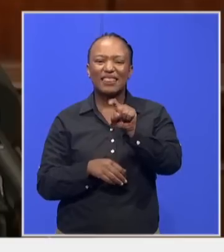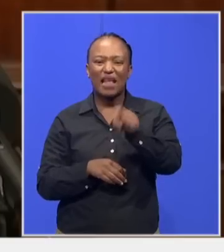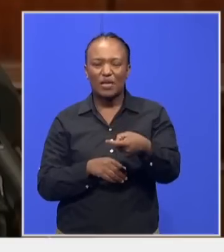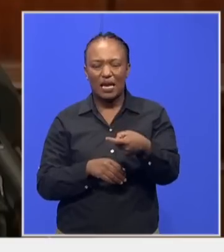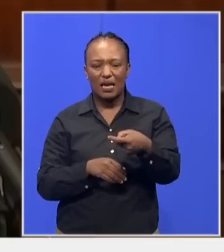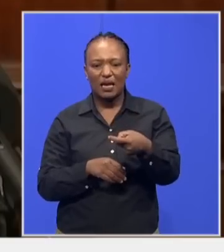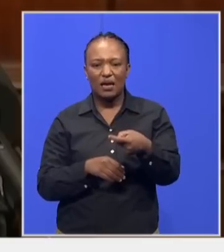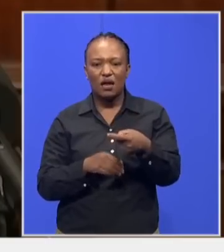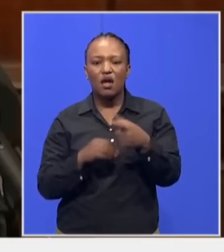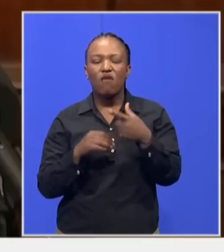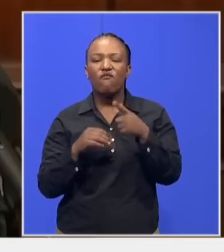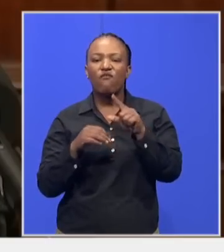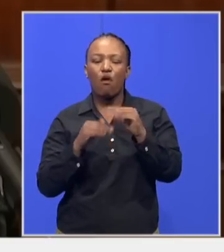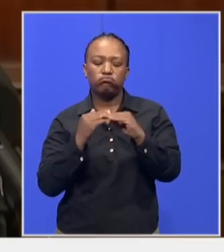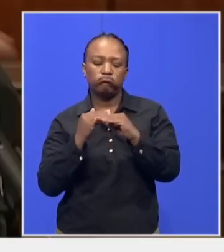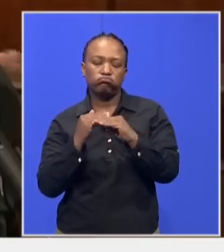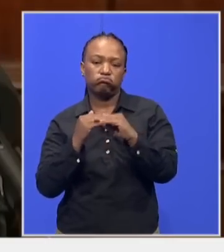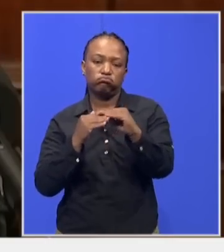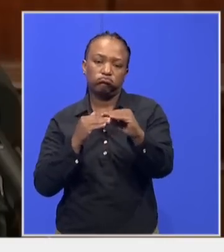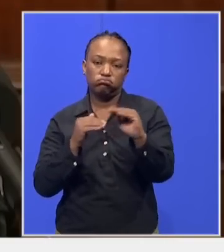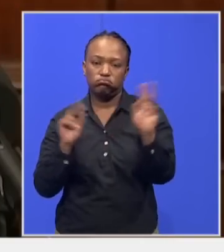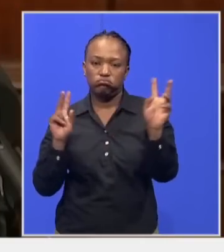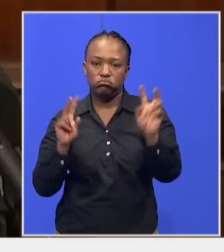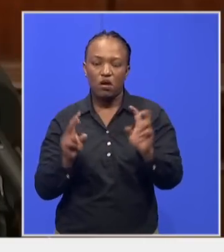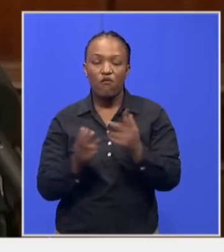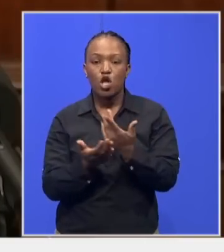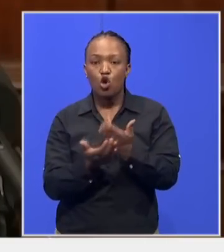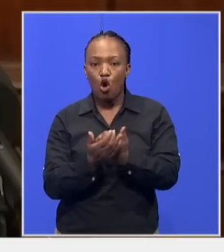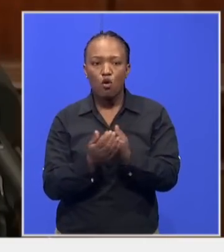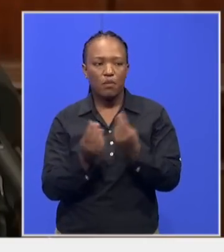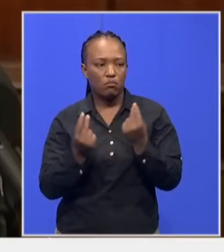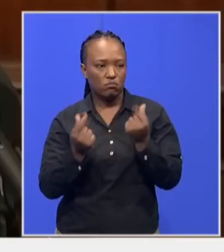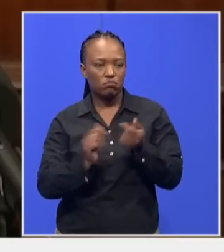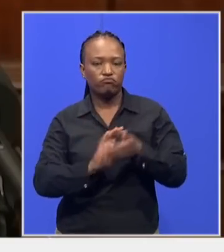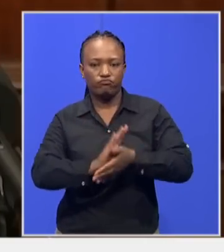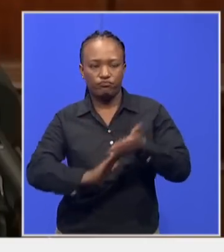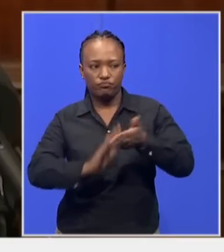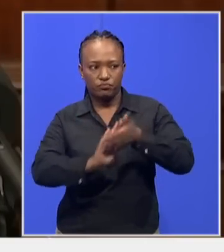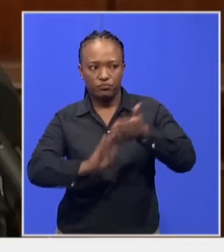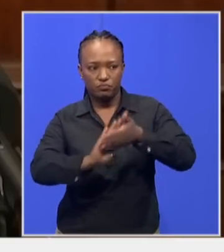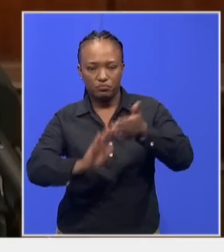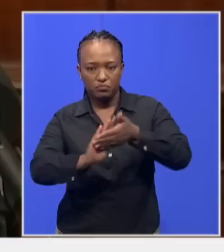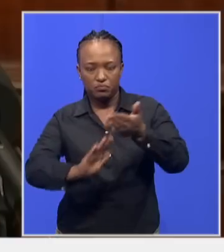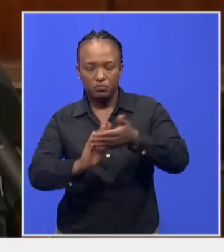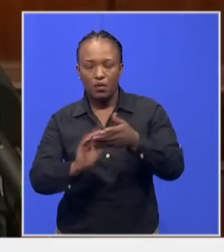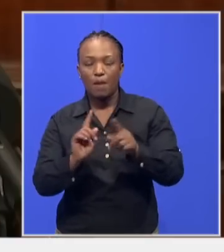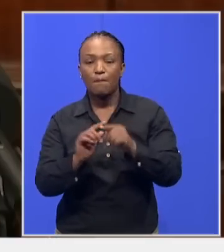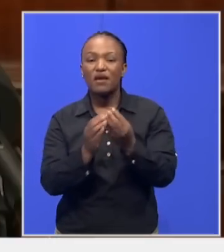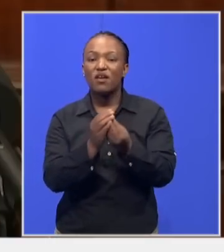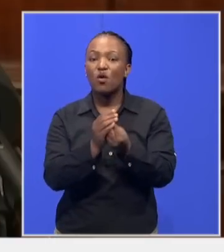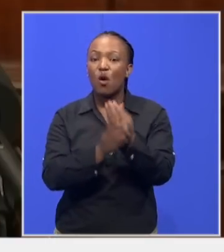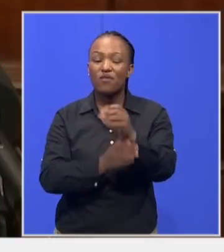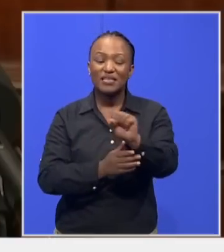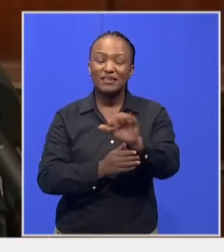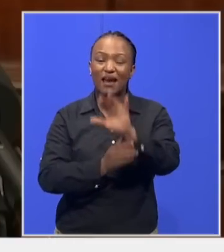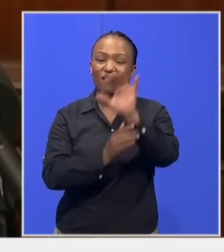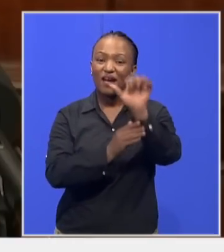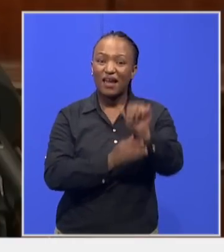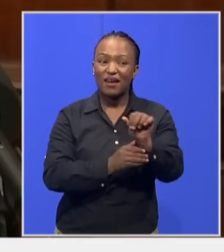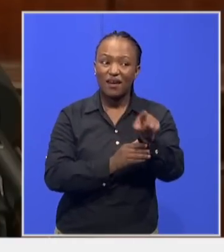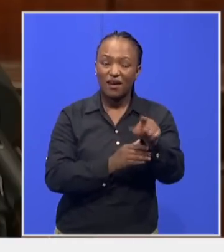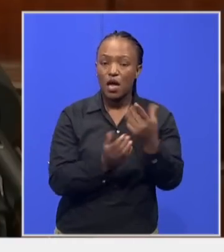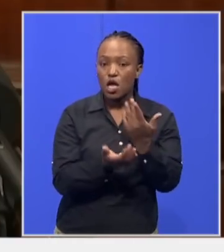When I say break even, just to get the economy going. But we know that for additional growth of the South African economy, you